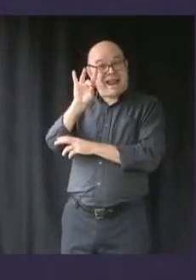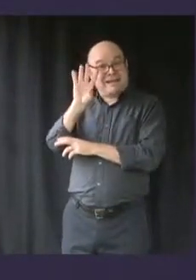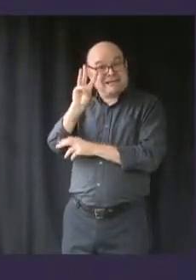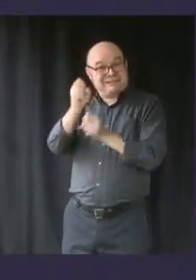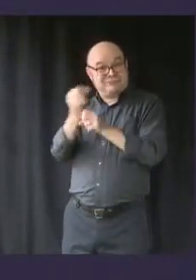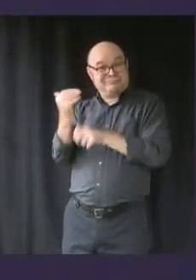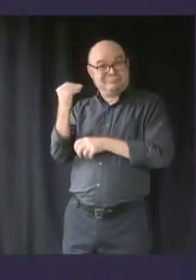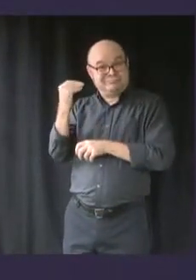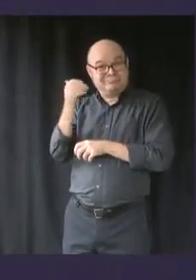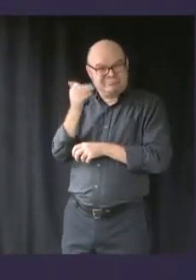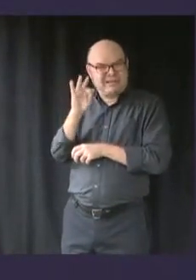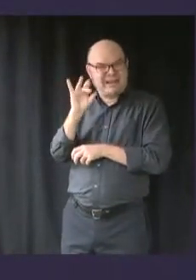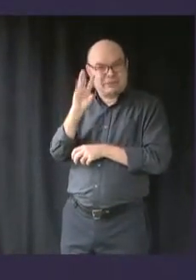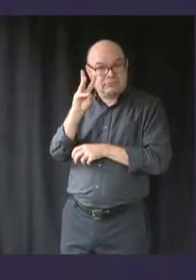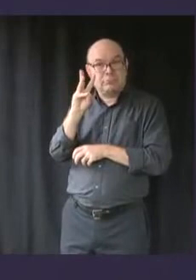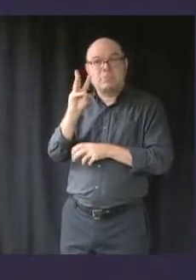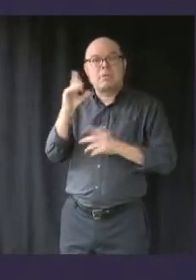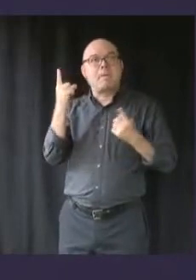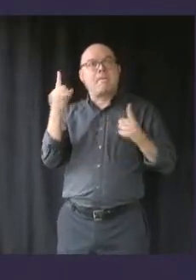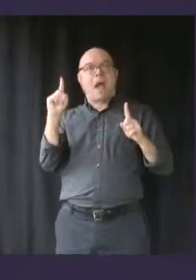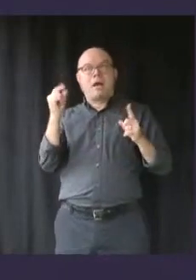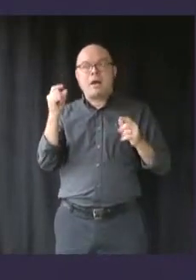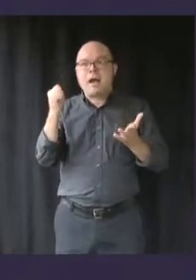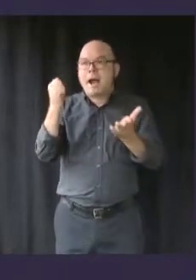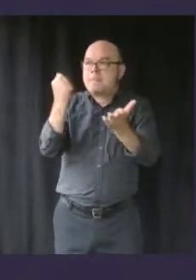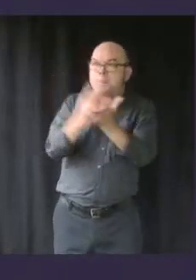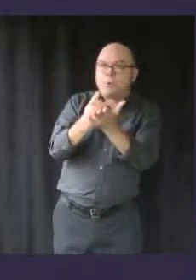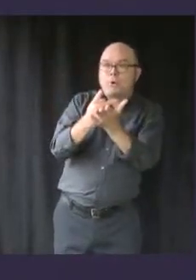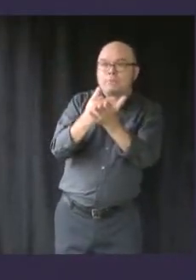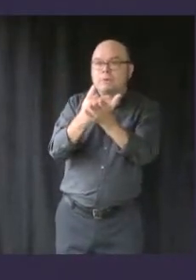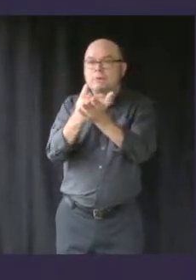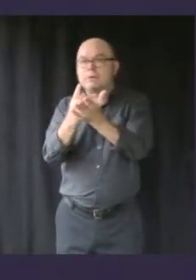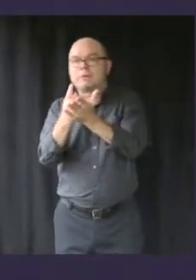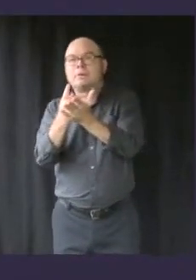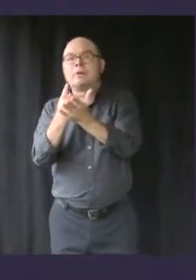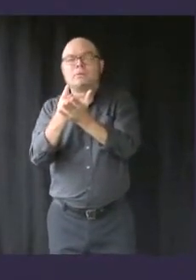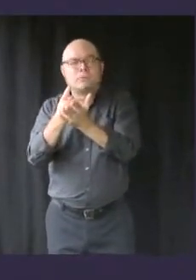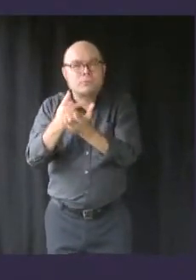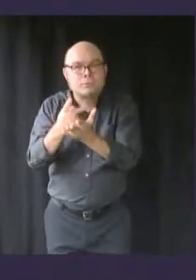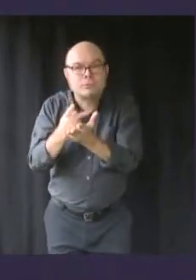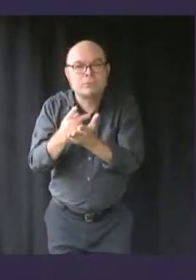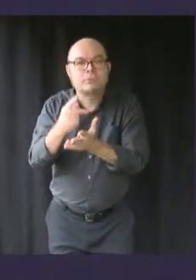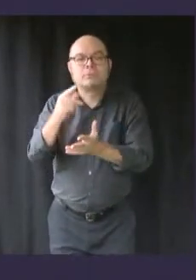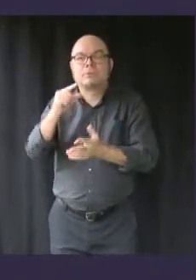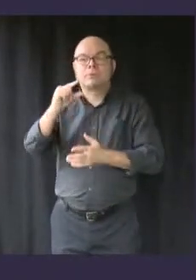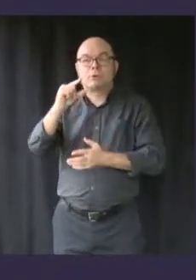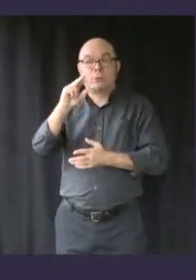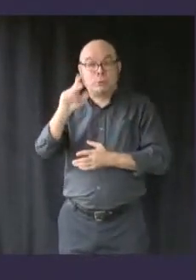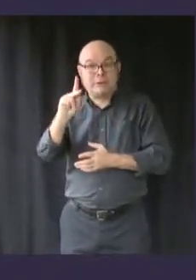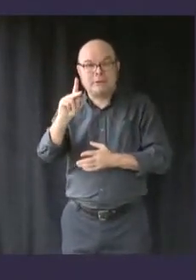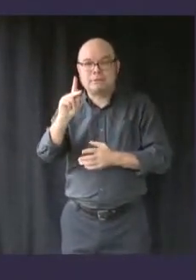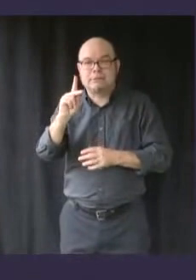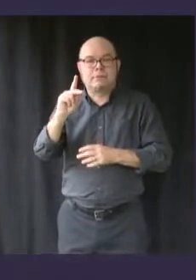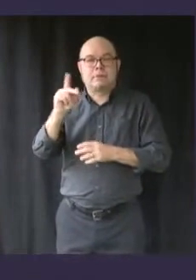approved that treaty. I have known Chris Dodd for more than 40 years.